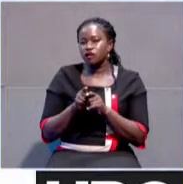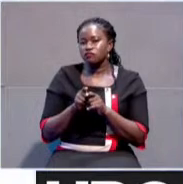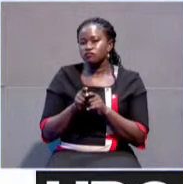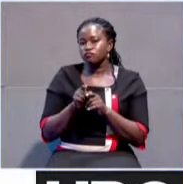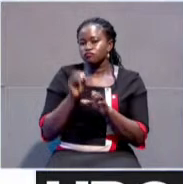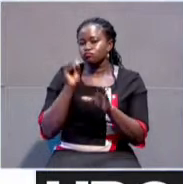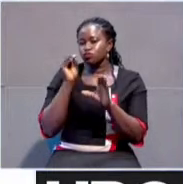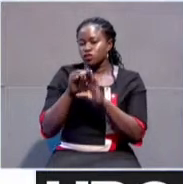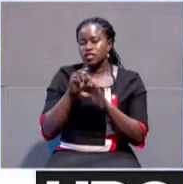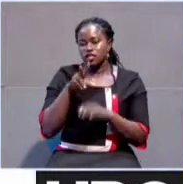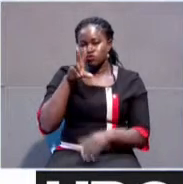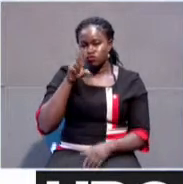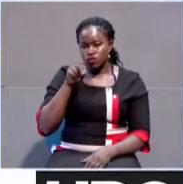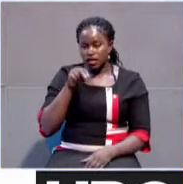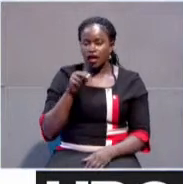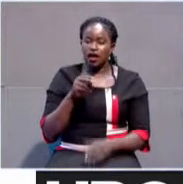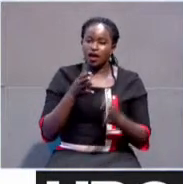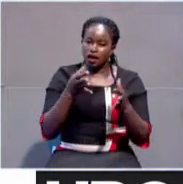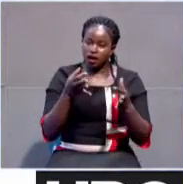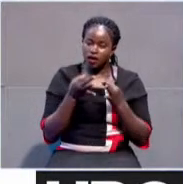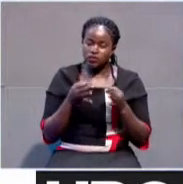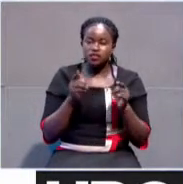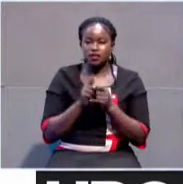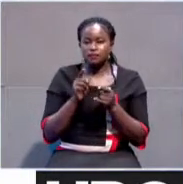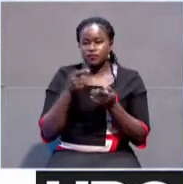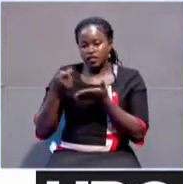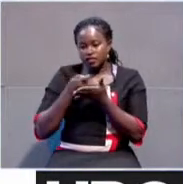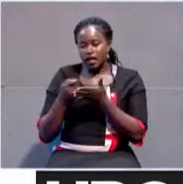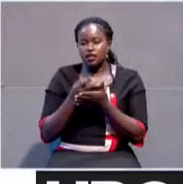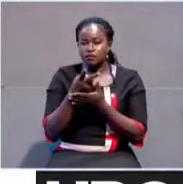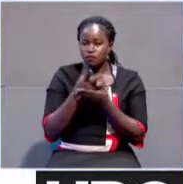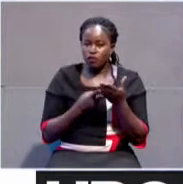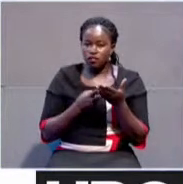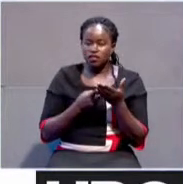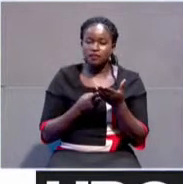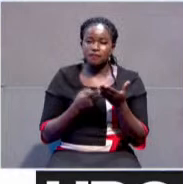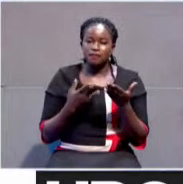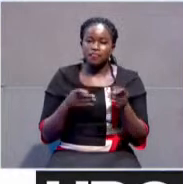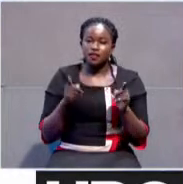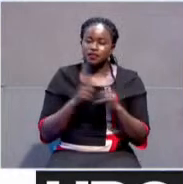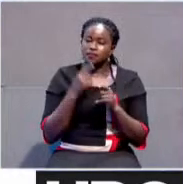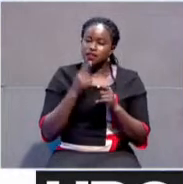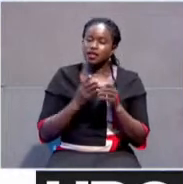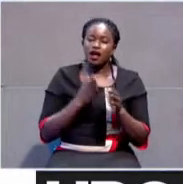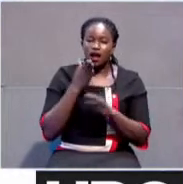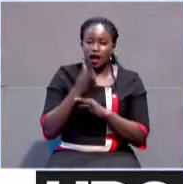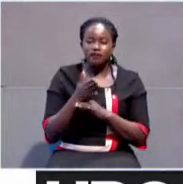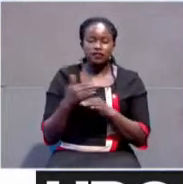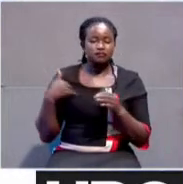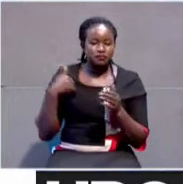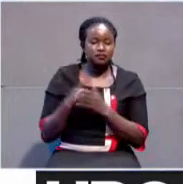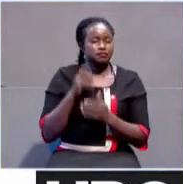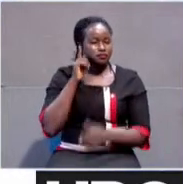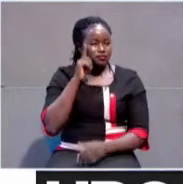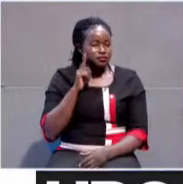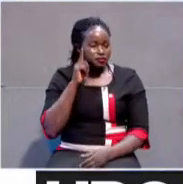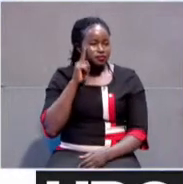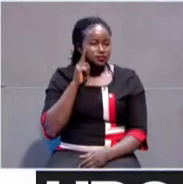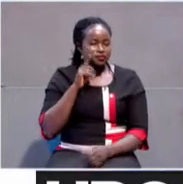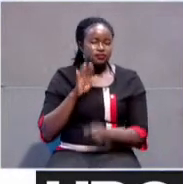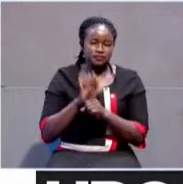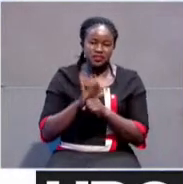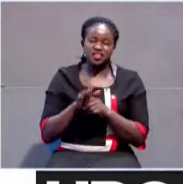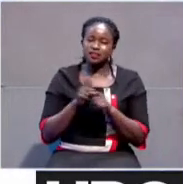verified Twitter accounts. A statement signed by both parties read, and I quote, "After a great deal of thought and a lot of